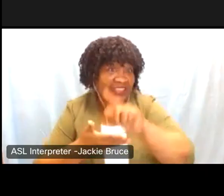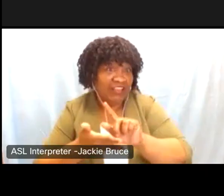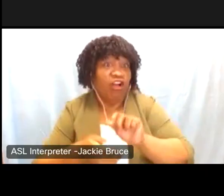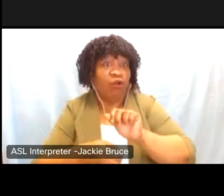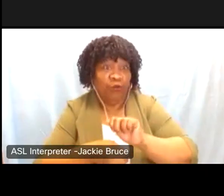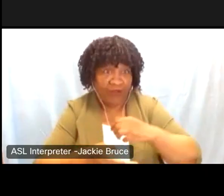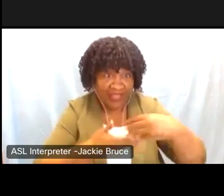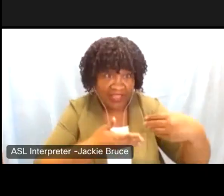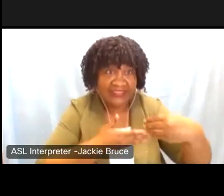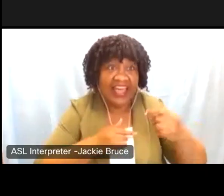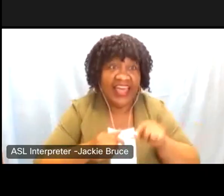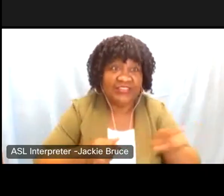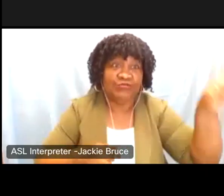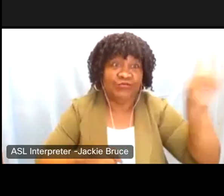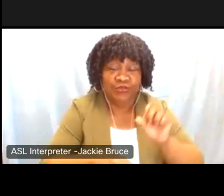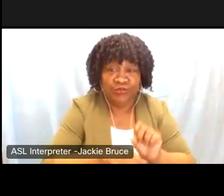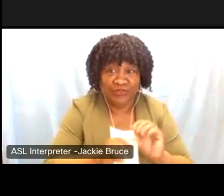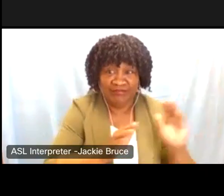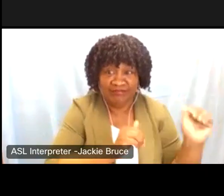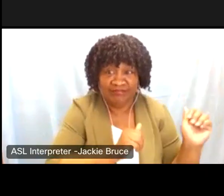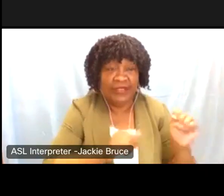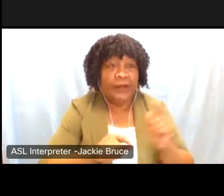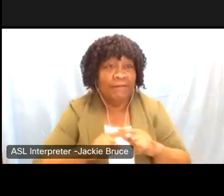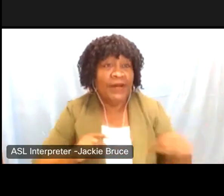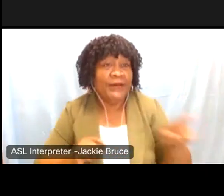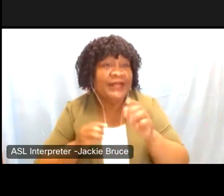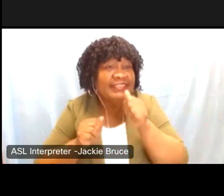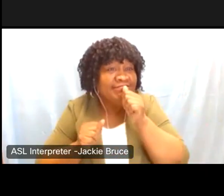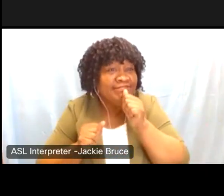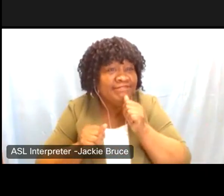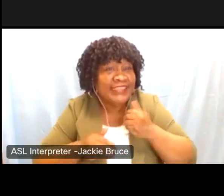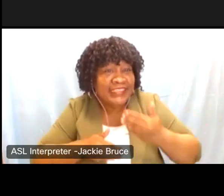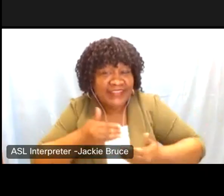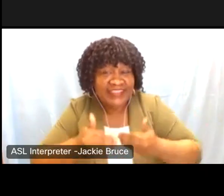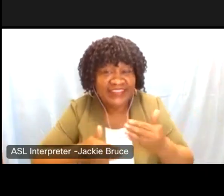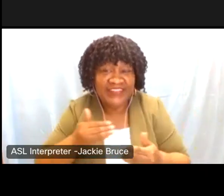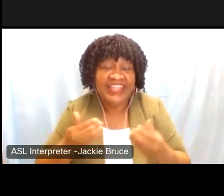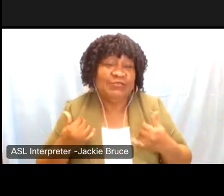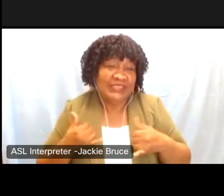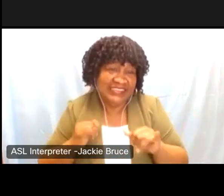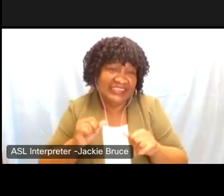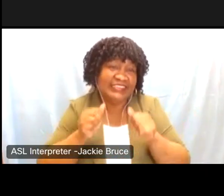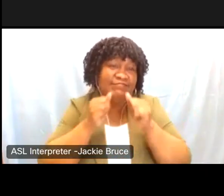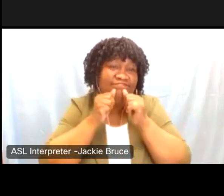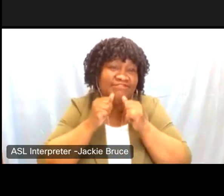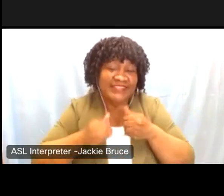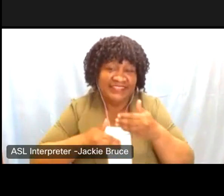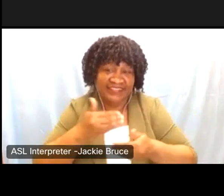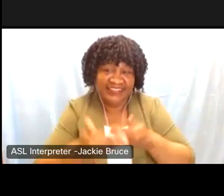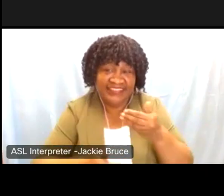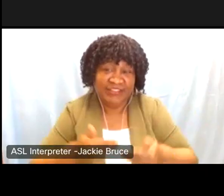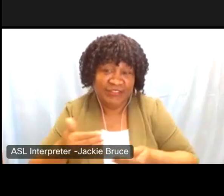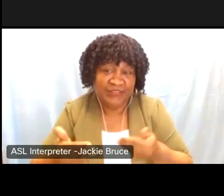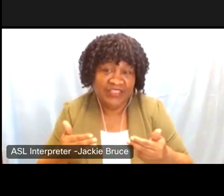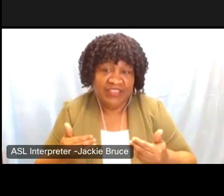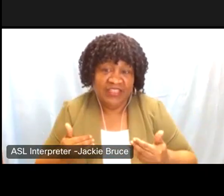house. And we got through it, and we're getting through it, and we're still getting through it. And we have